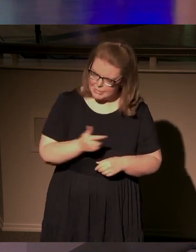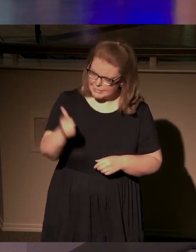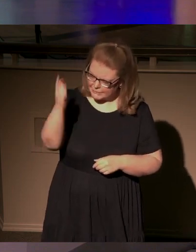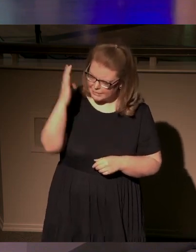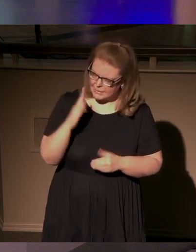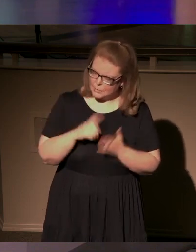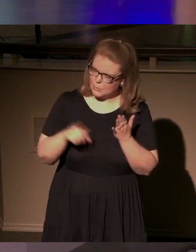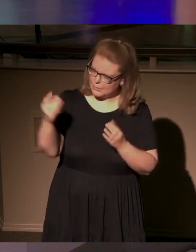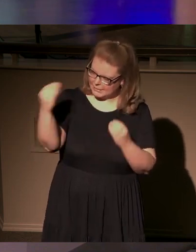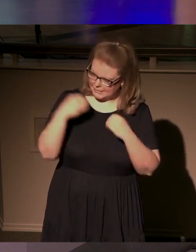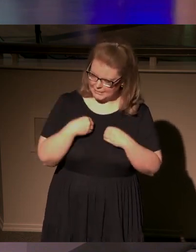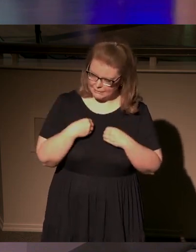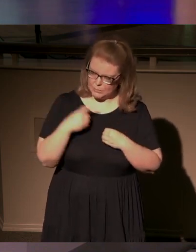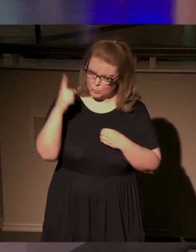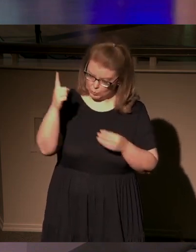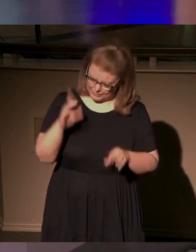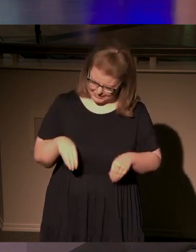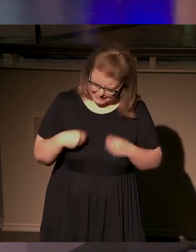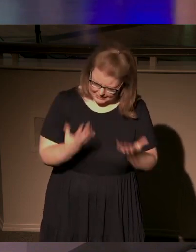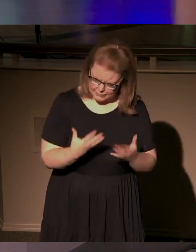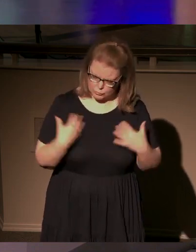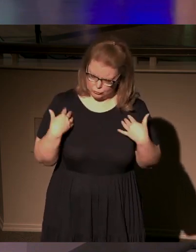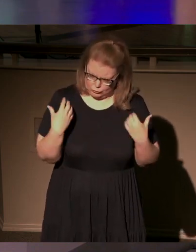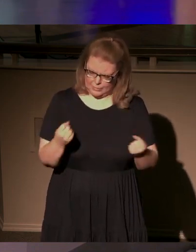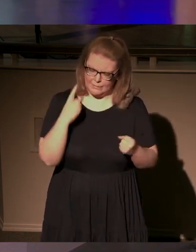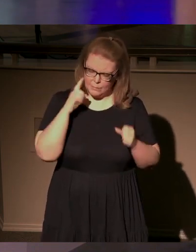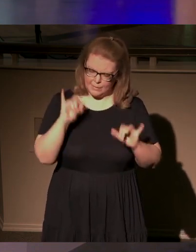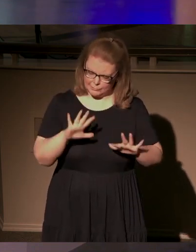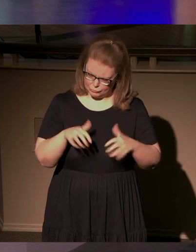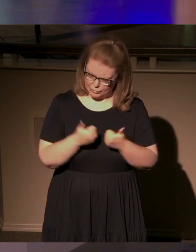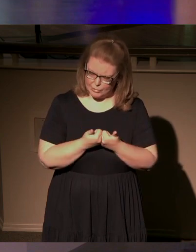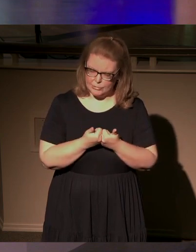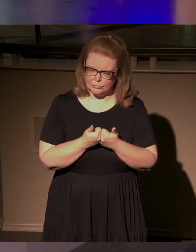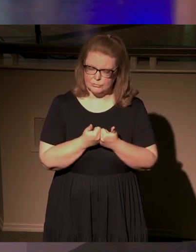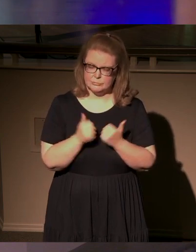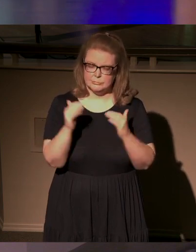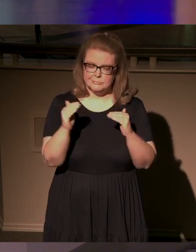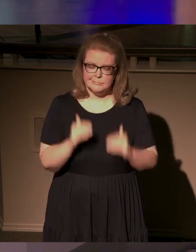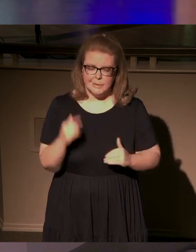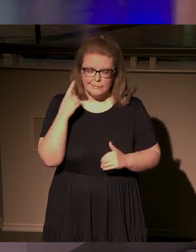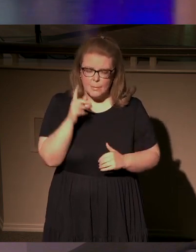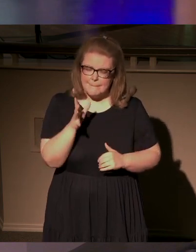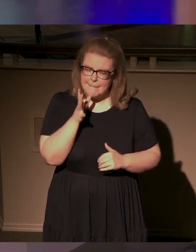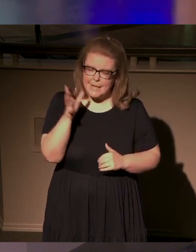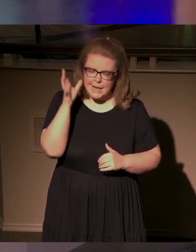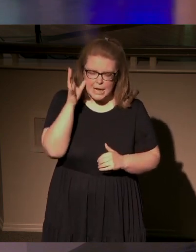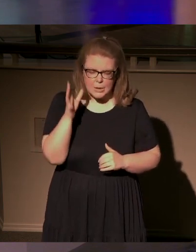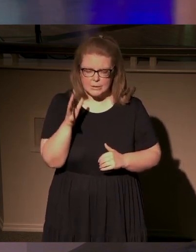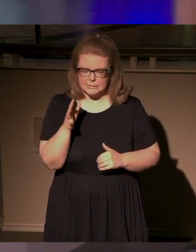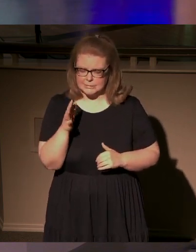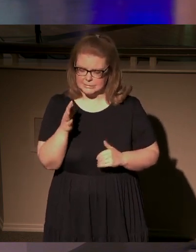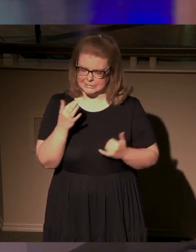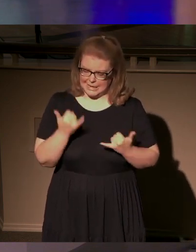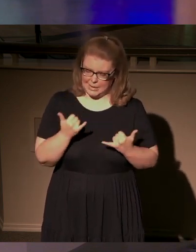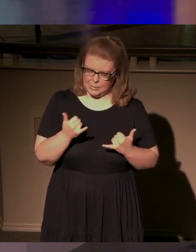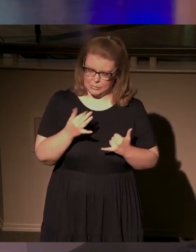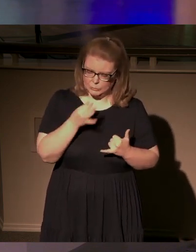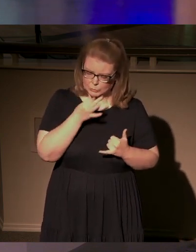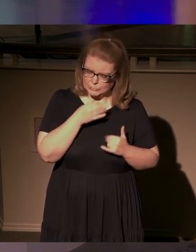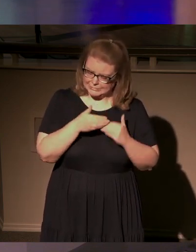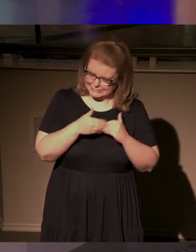us. Give them strength for that challenge. Lord, for those parents who are about to send their kids or teach their kids at